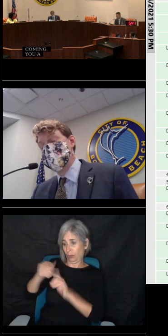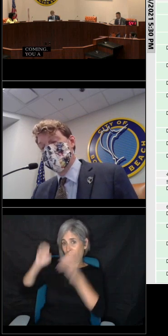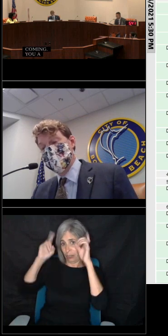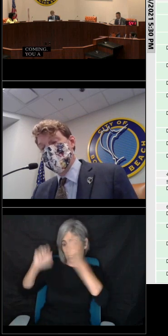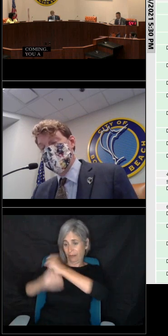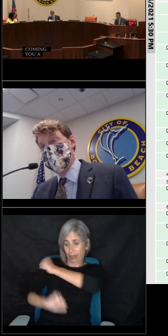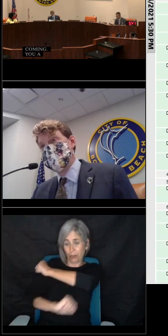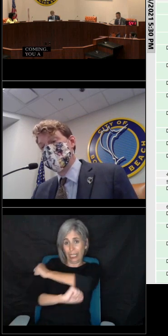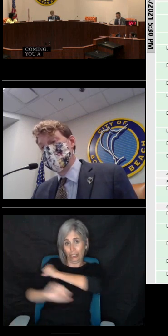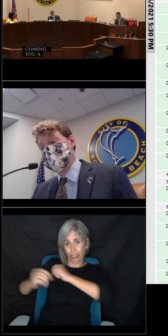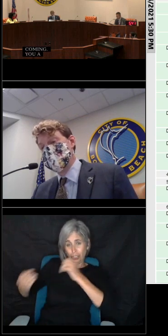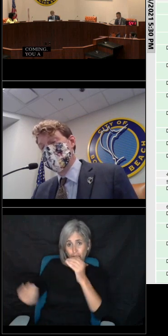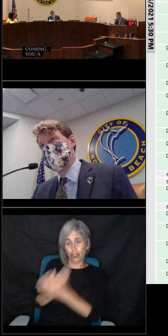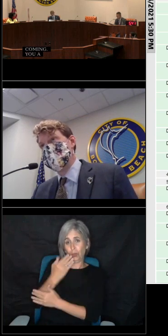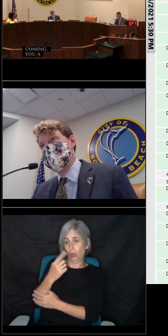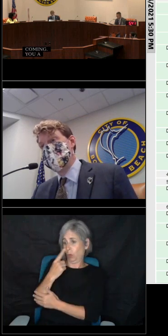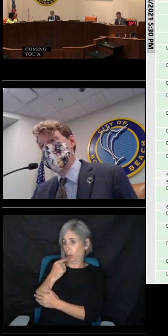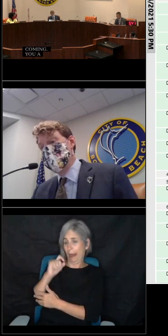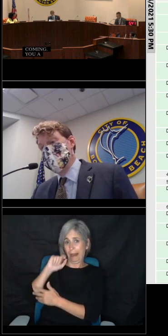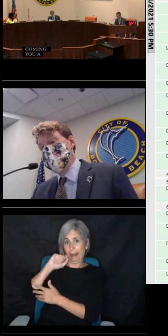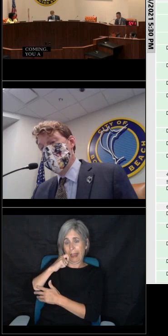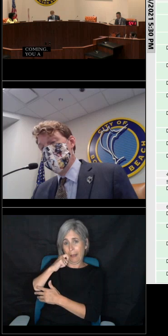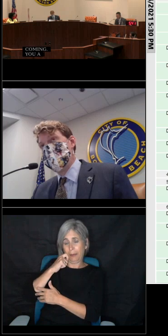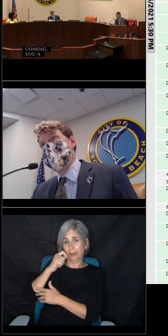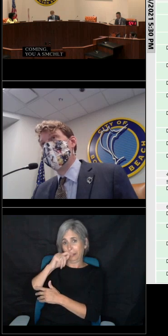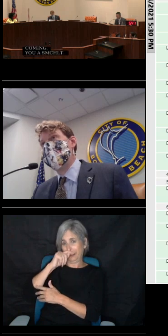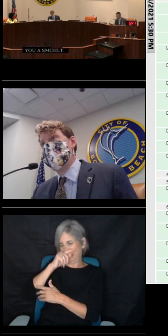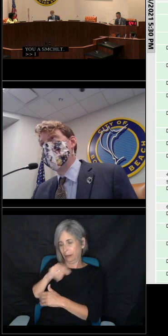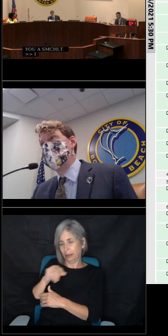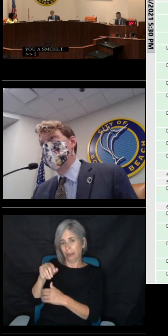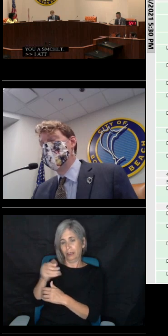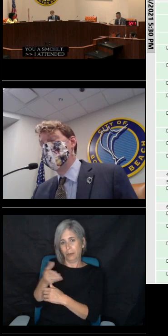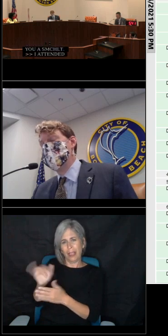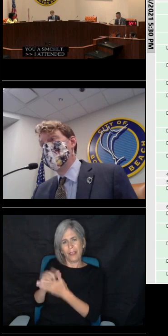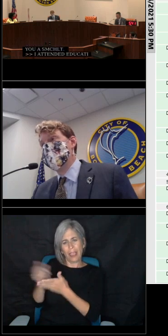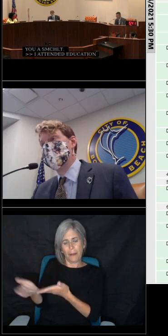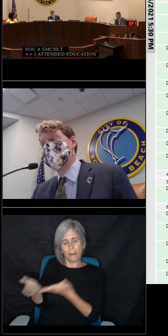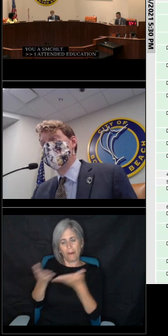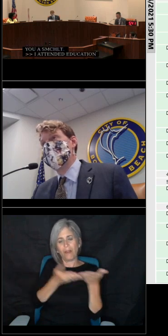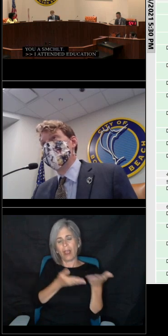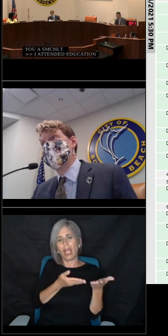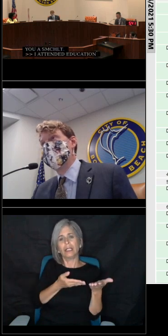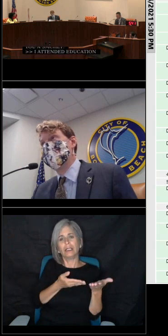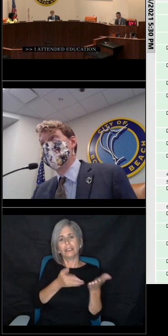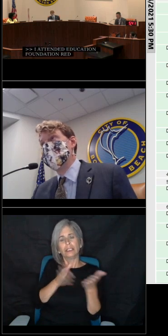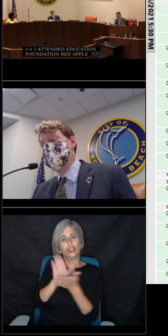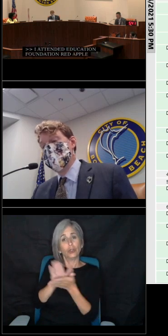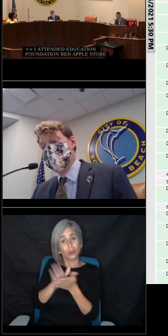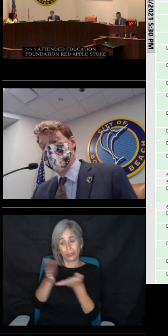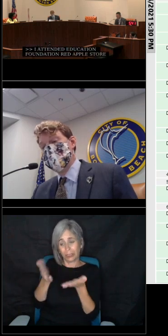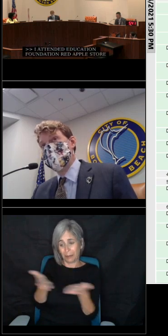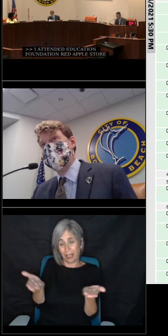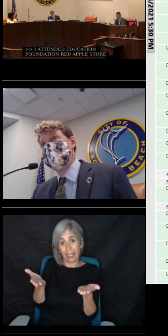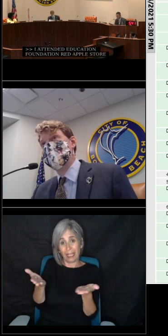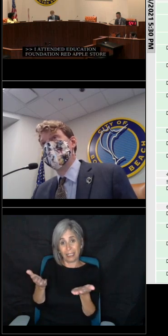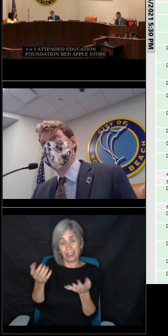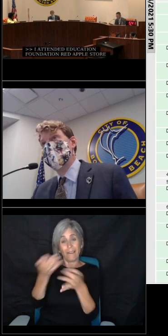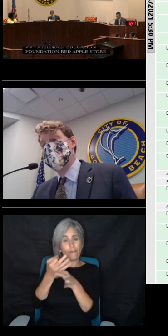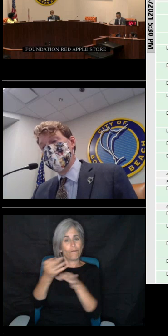Foundation's new Red Apple store supply, where they provide school supplies for free